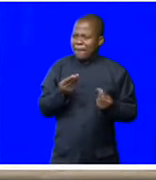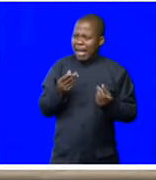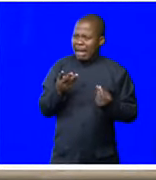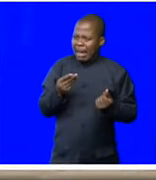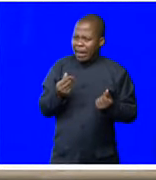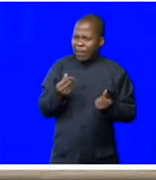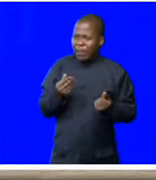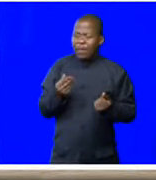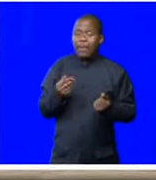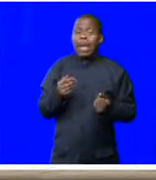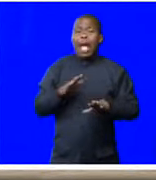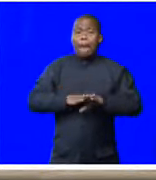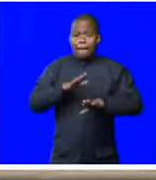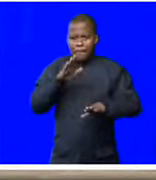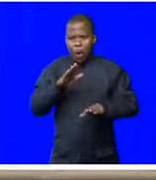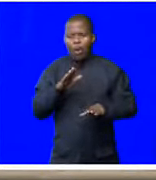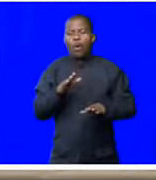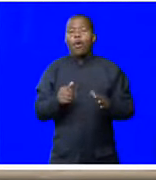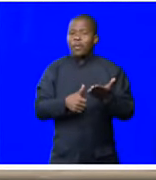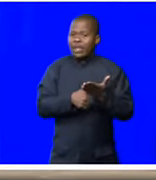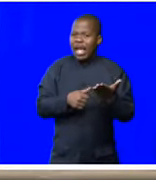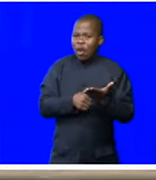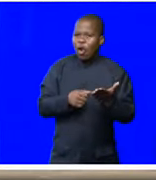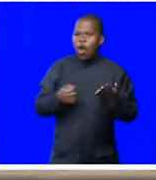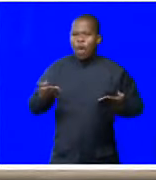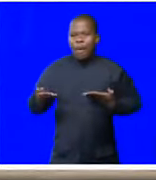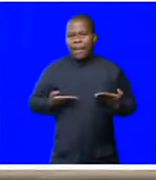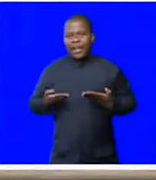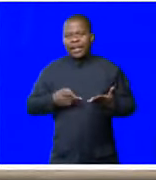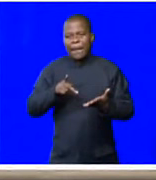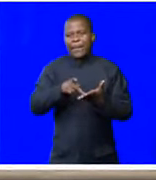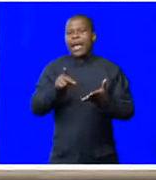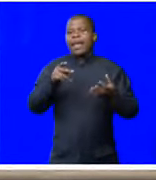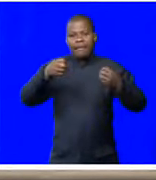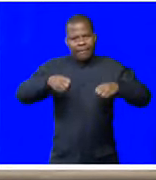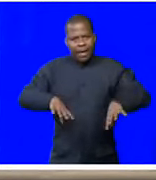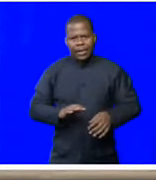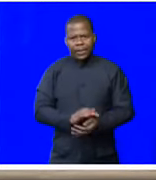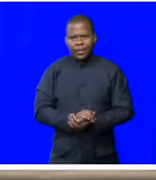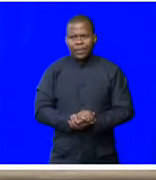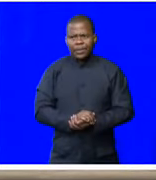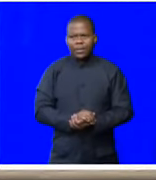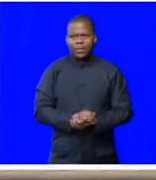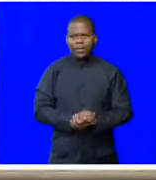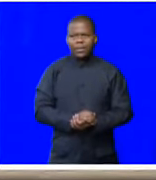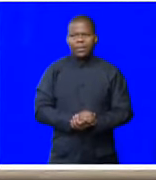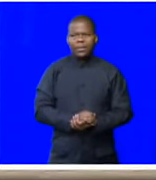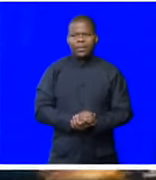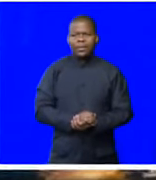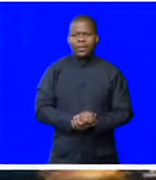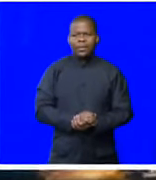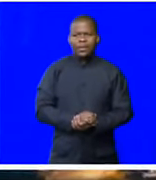owed the Eswatini Revenue Service. Reporting, I am Kian Msibi with Smova Shongwe, Ezulwini.